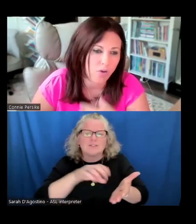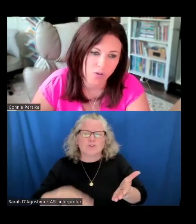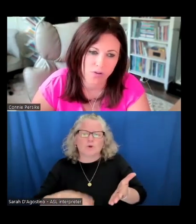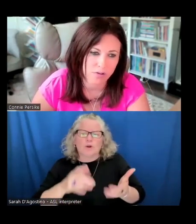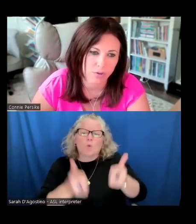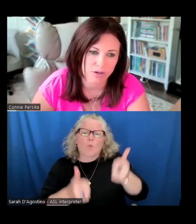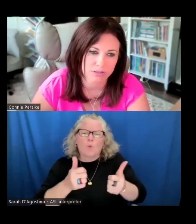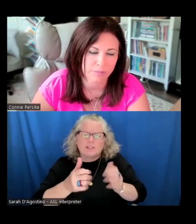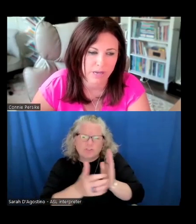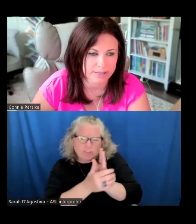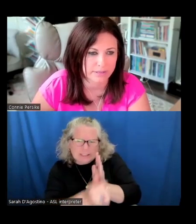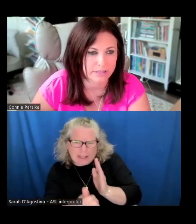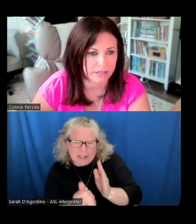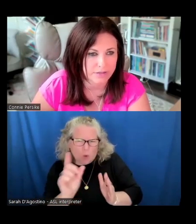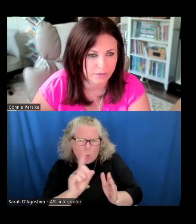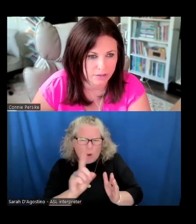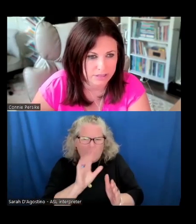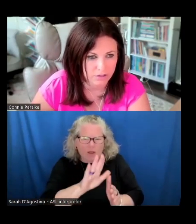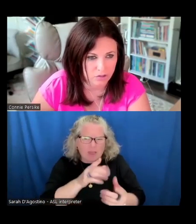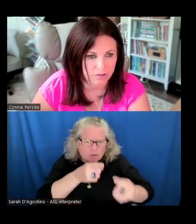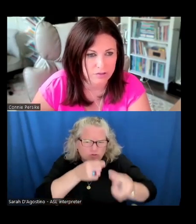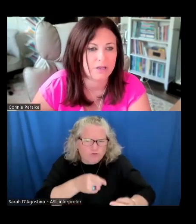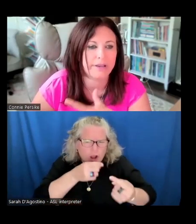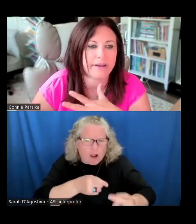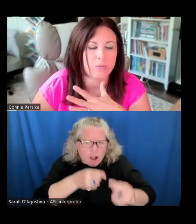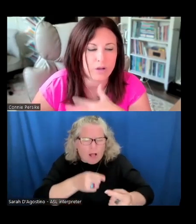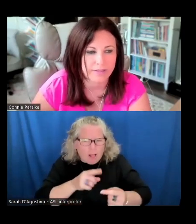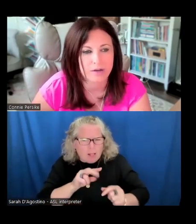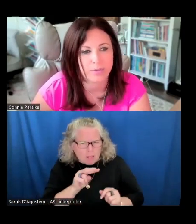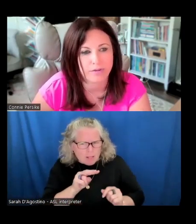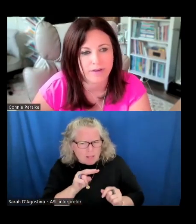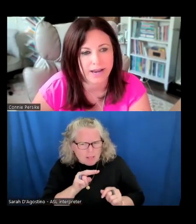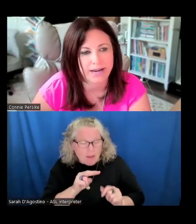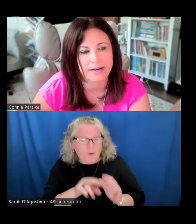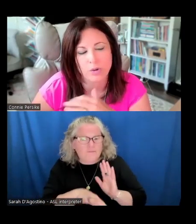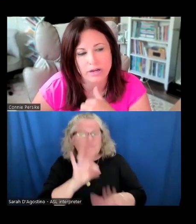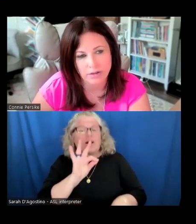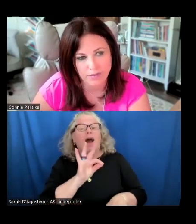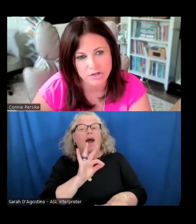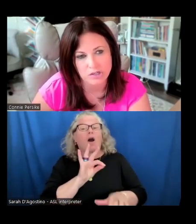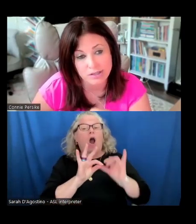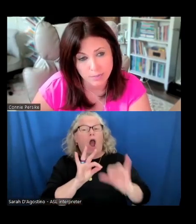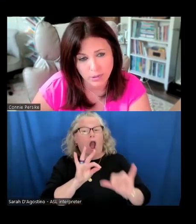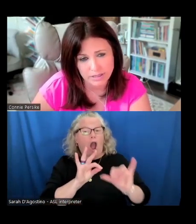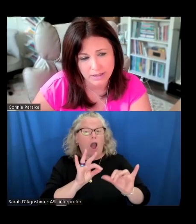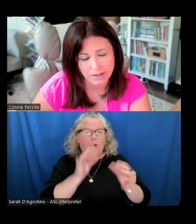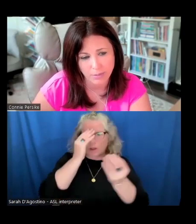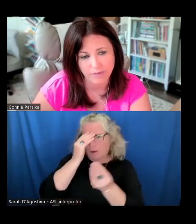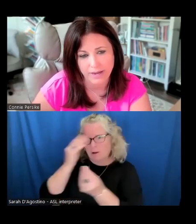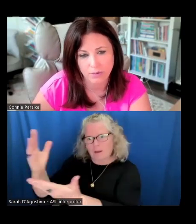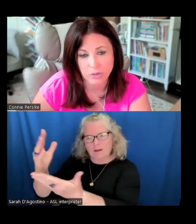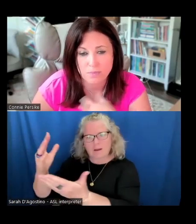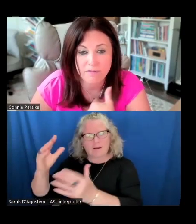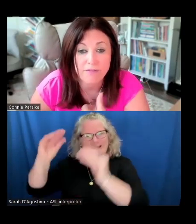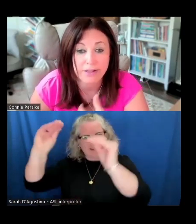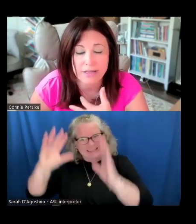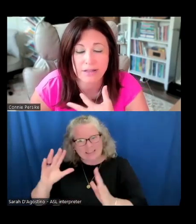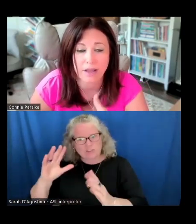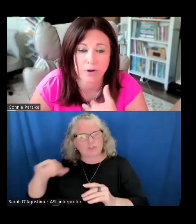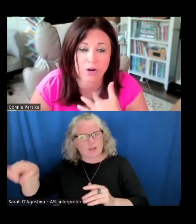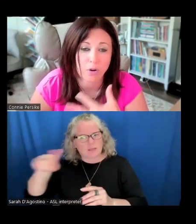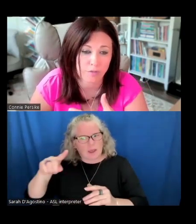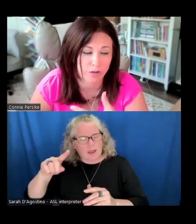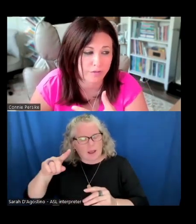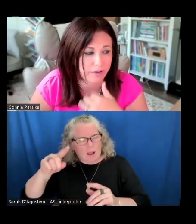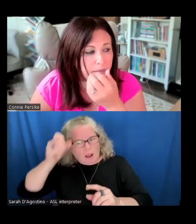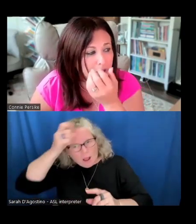up a whole world of possibilities for the teachers on what they could provide and what interventions and supports they could provide, which felt a